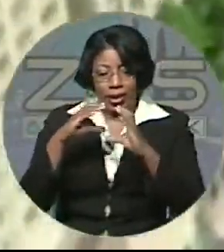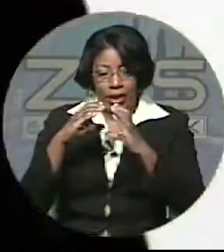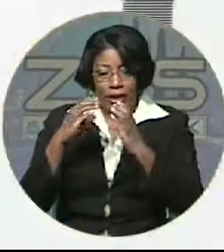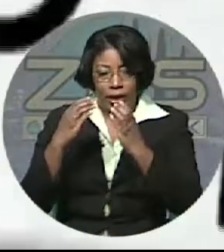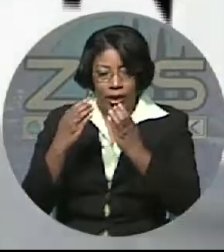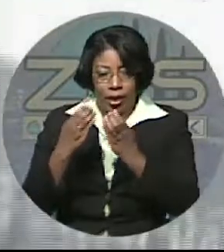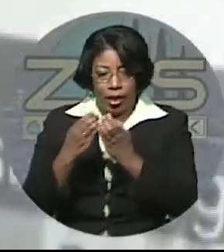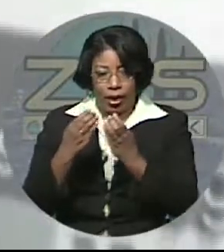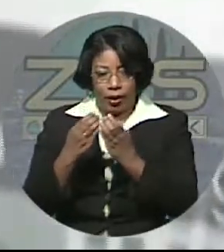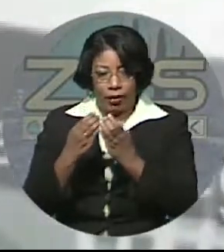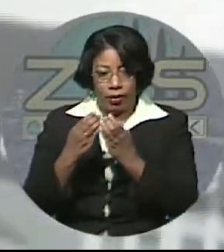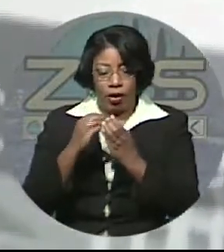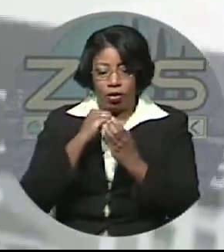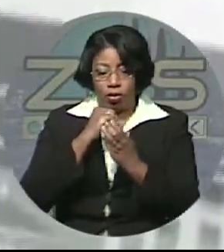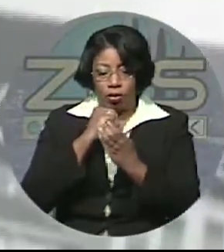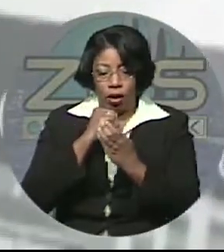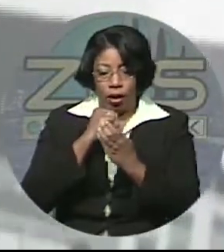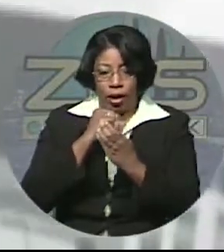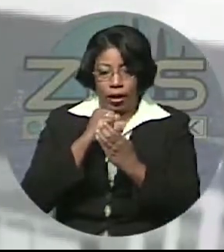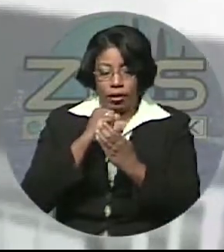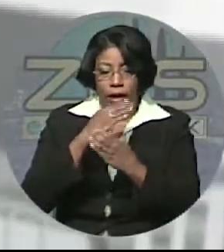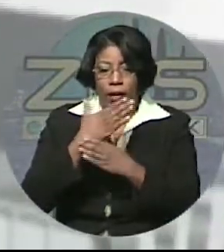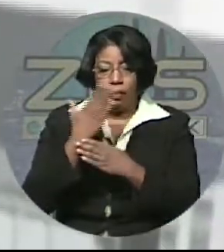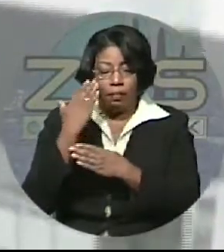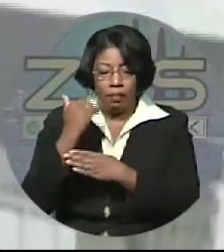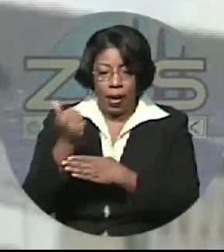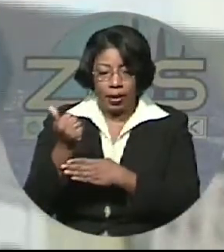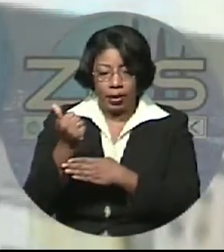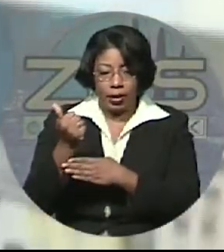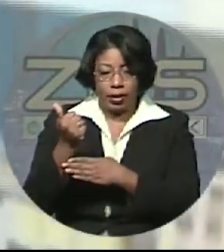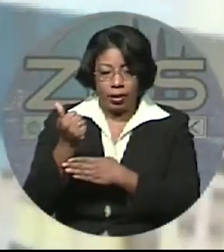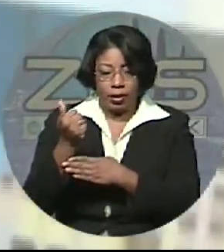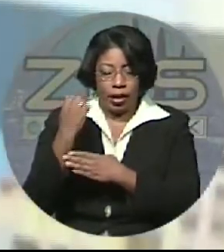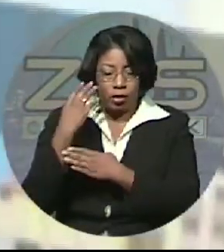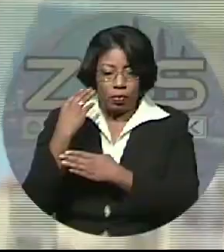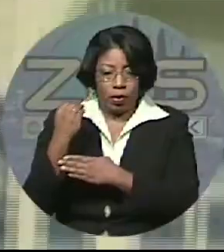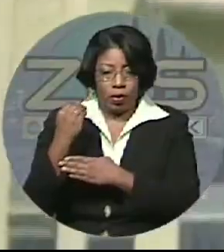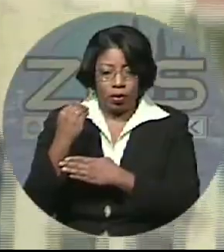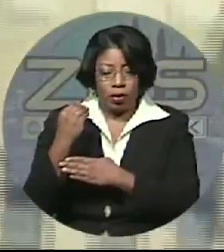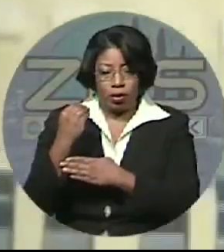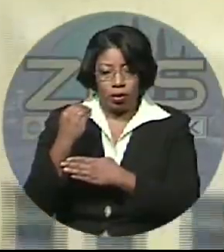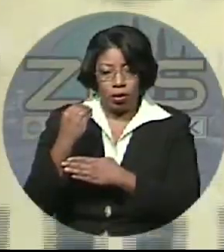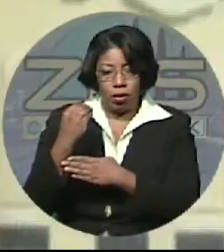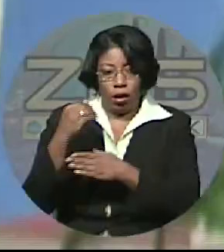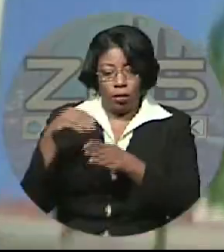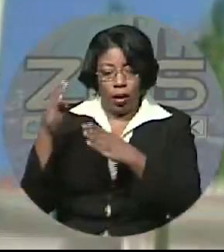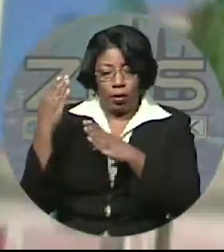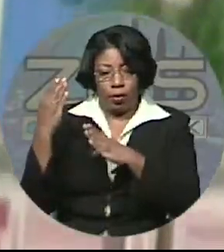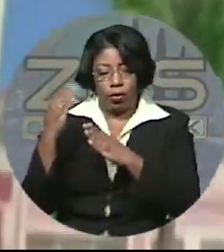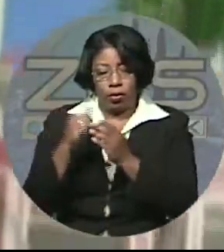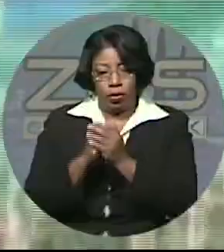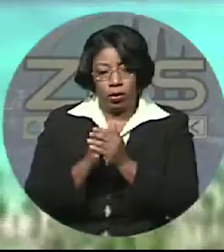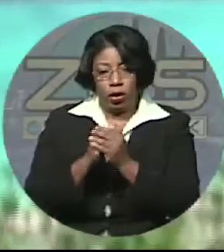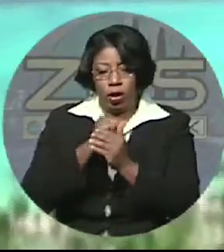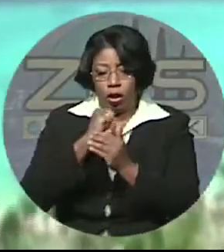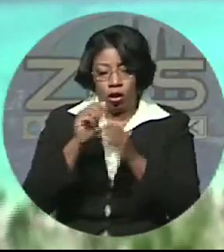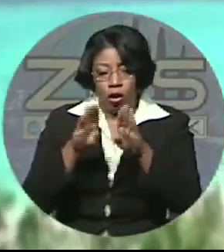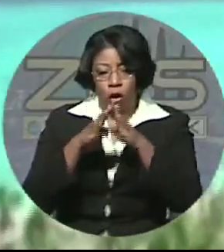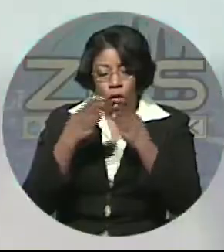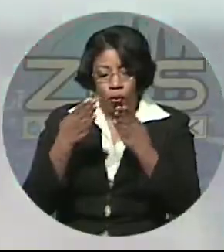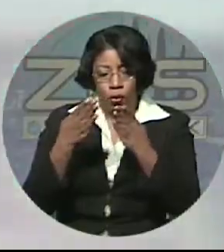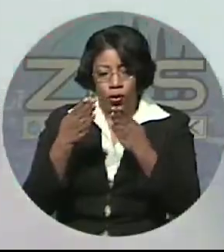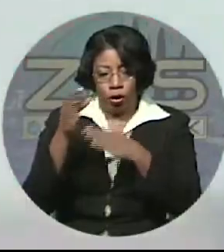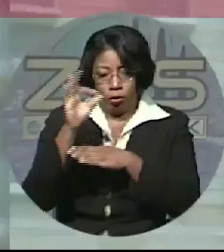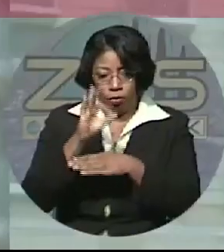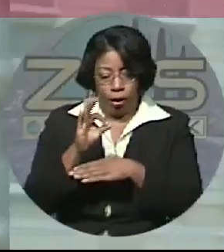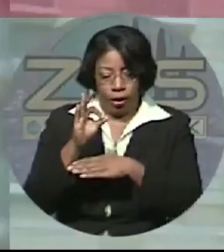not acceptable to Baha Mar. As a result, Baha Mar will not begin its paced opening on March 27th. Baha